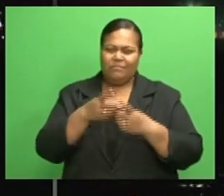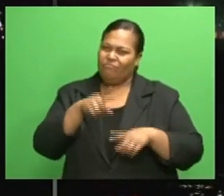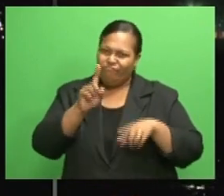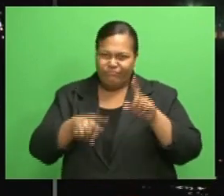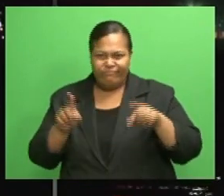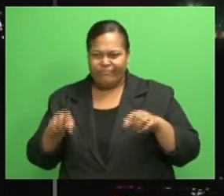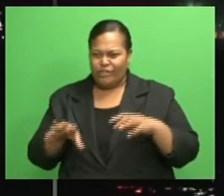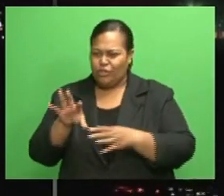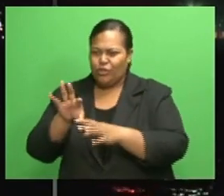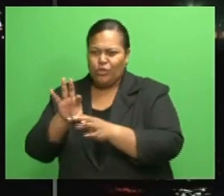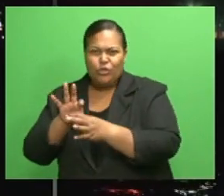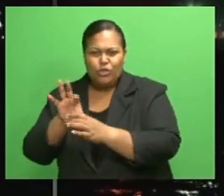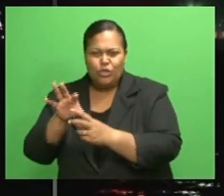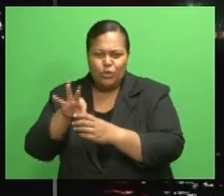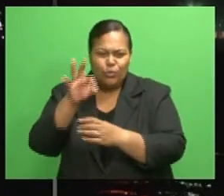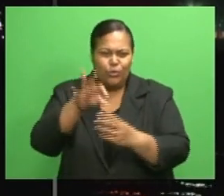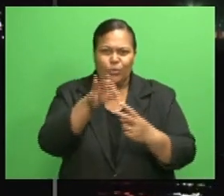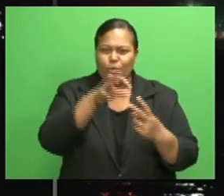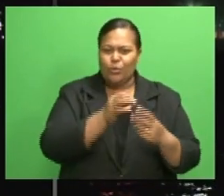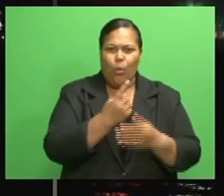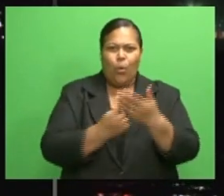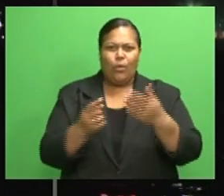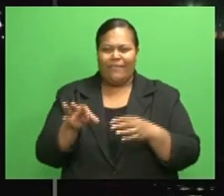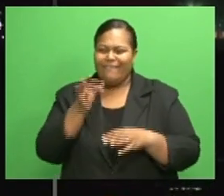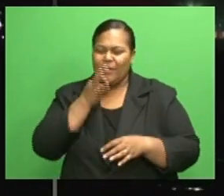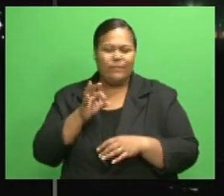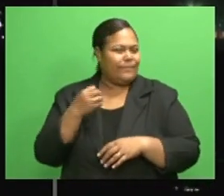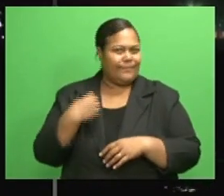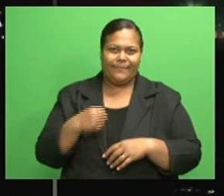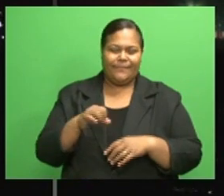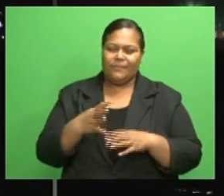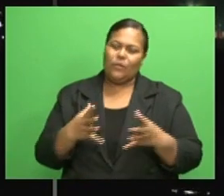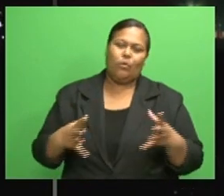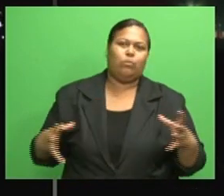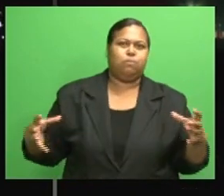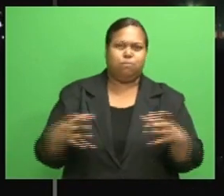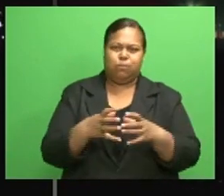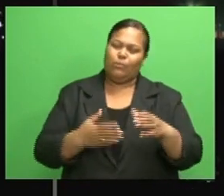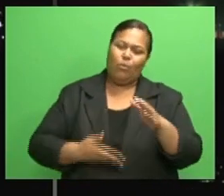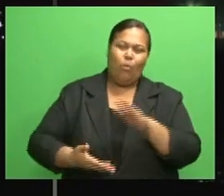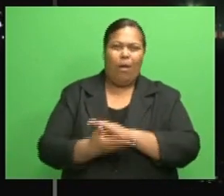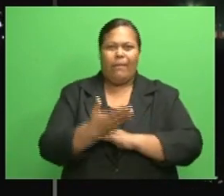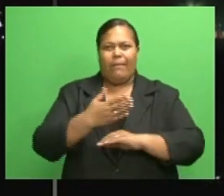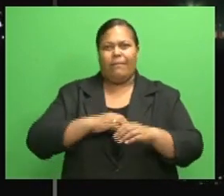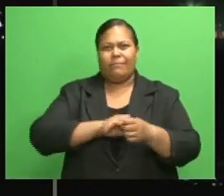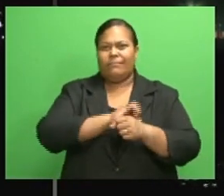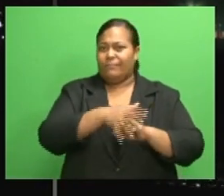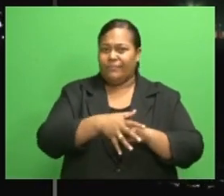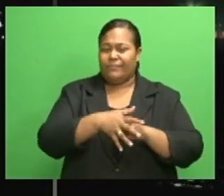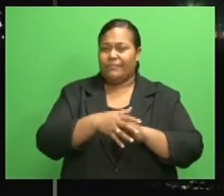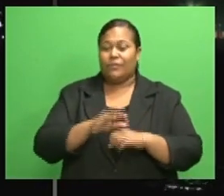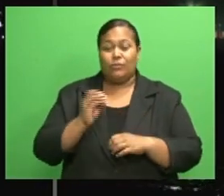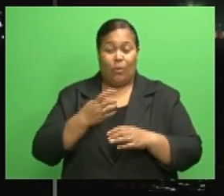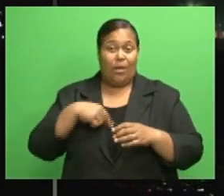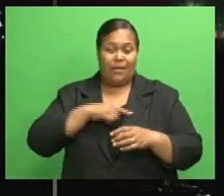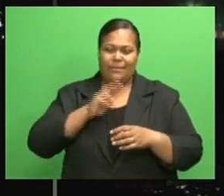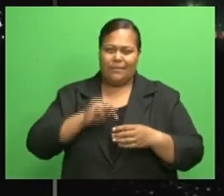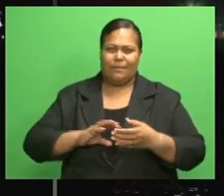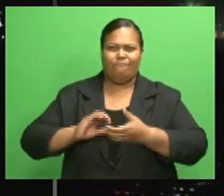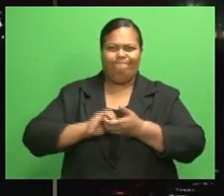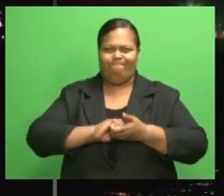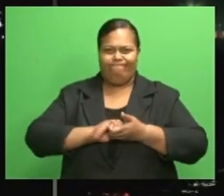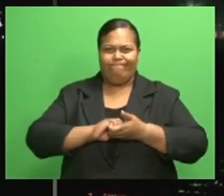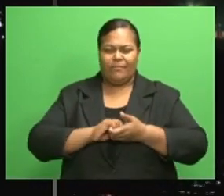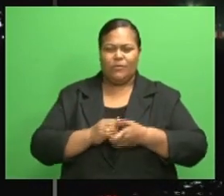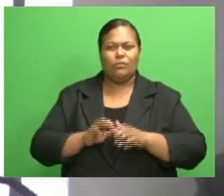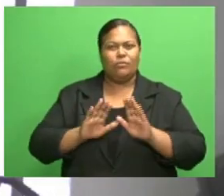common challenge to all, adding that solidarity and cooperation are the most powerful weapons against the disease. Kritika Kumar